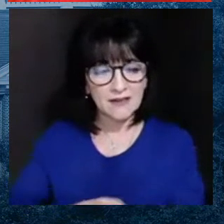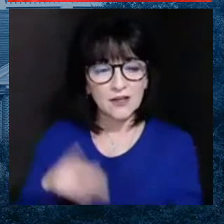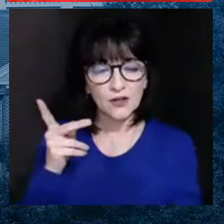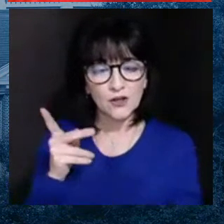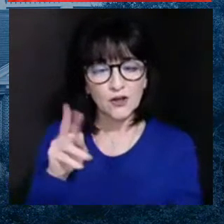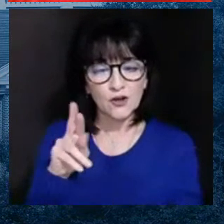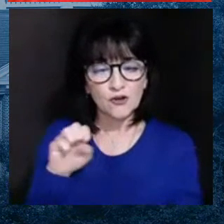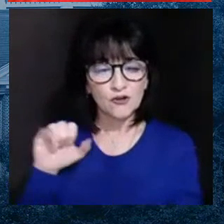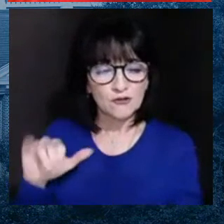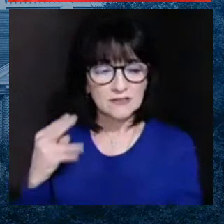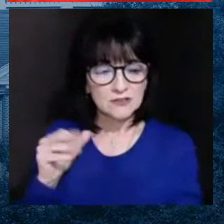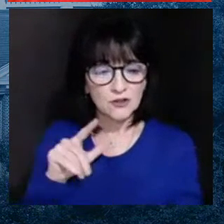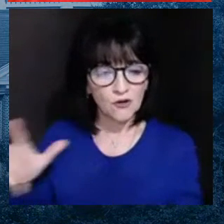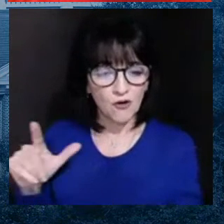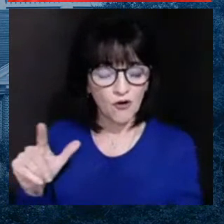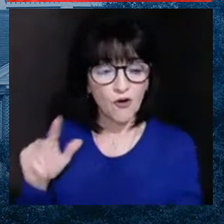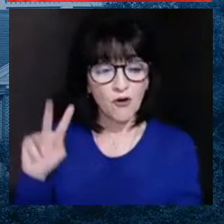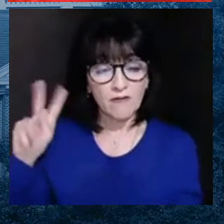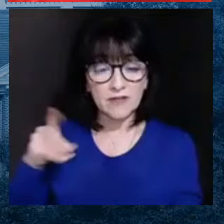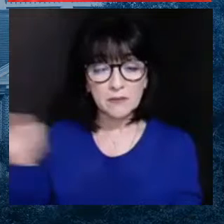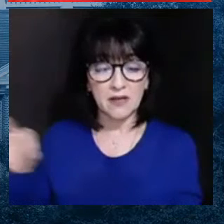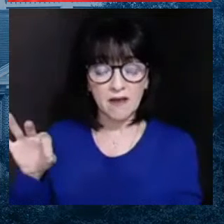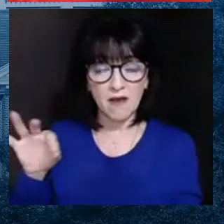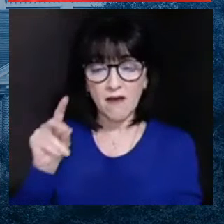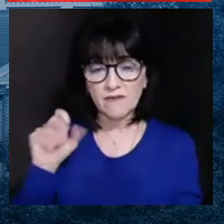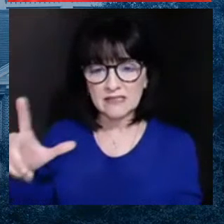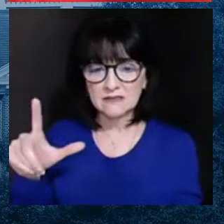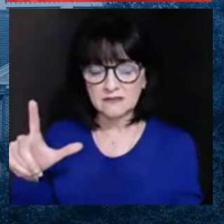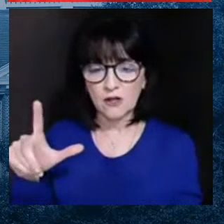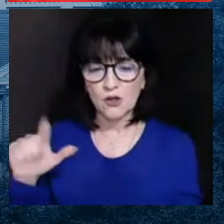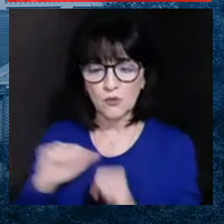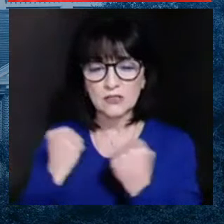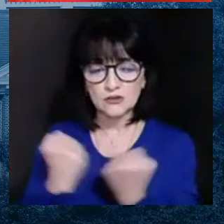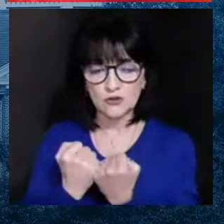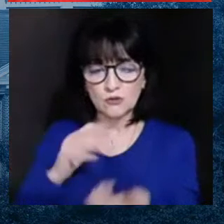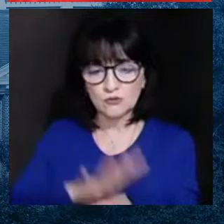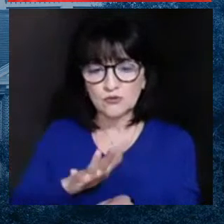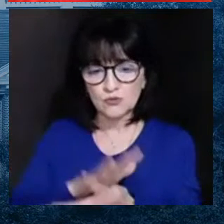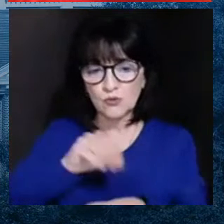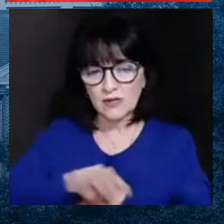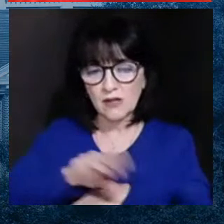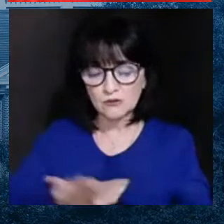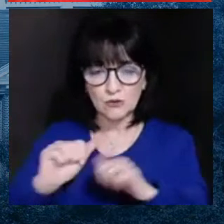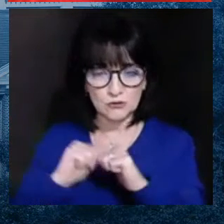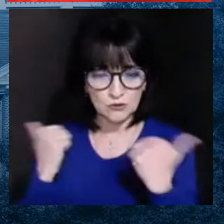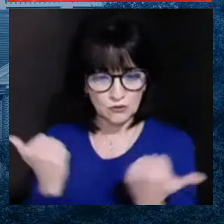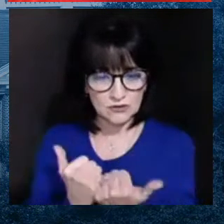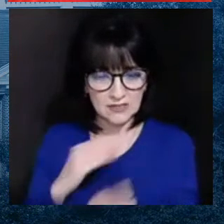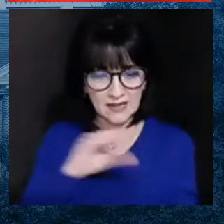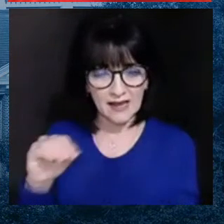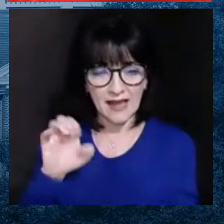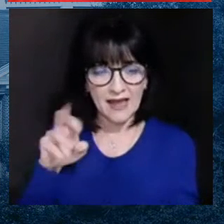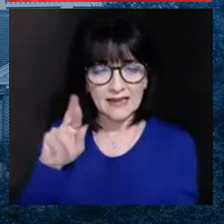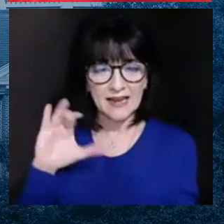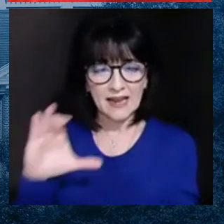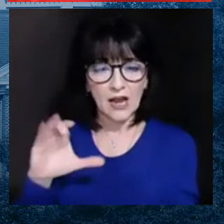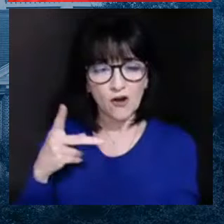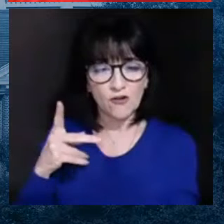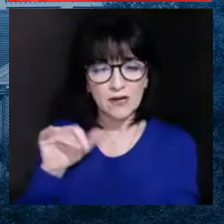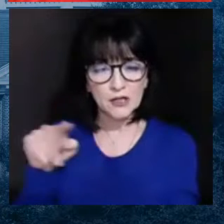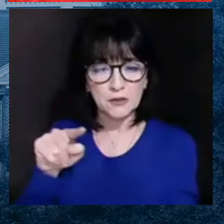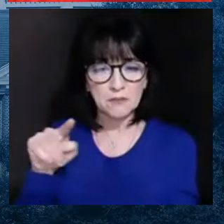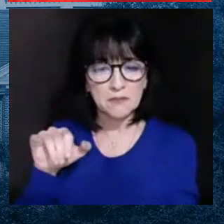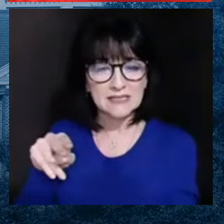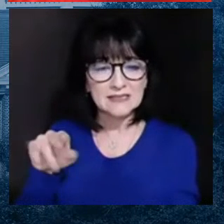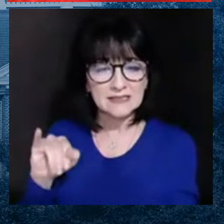Chrissy Hall as the Vice President of the School Counselors Association, and Eric Pizzini, who's the President of the Delaware